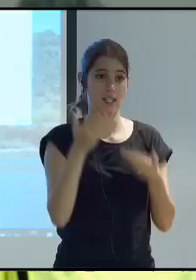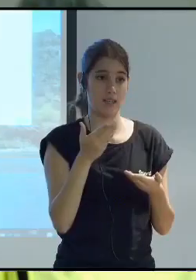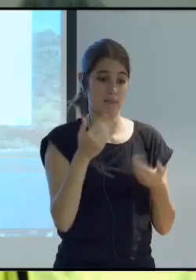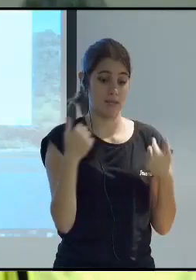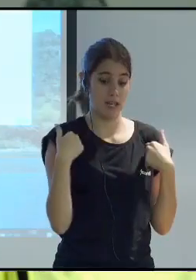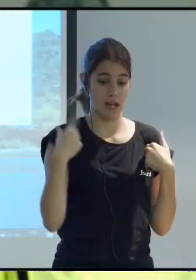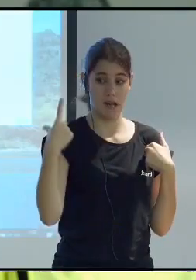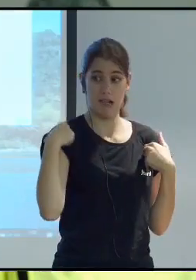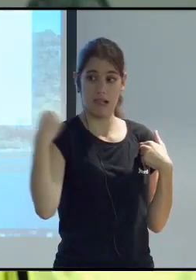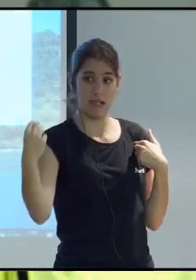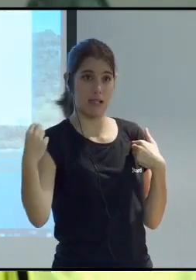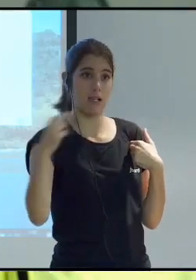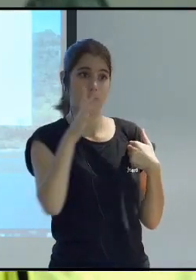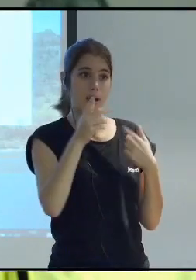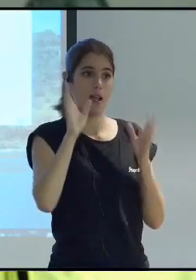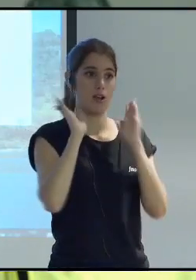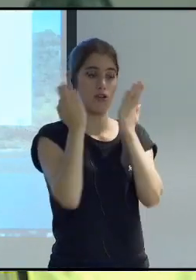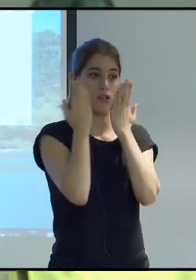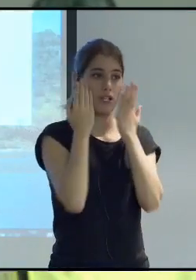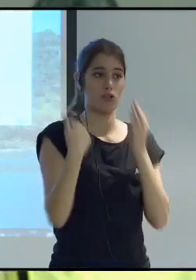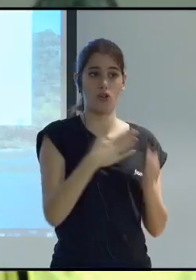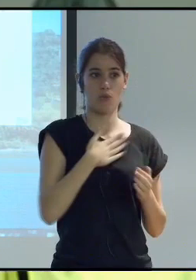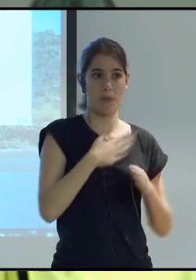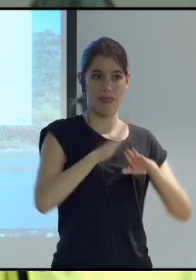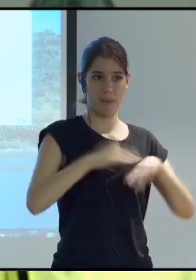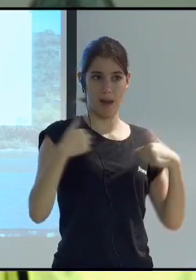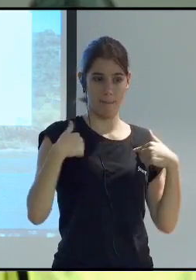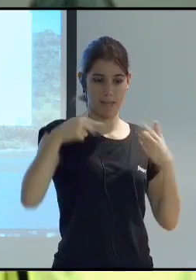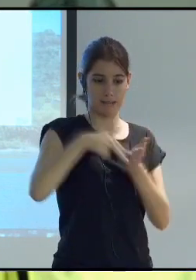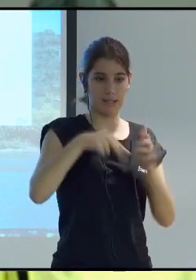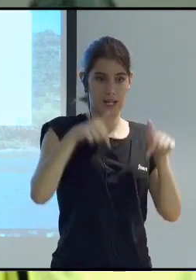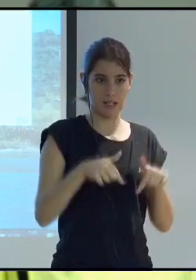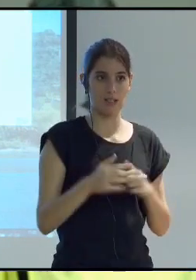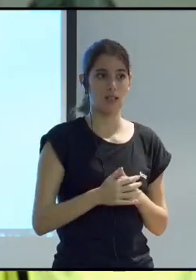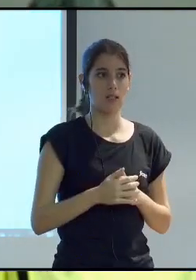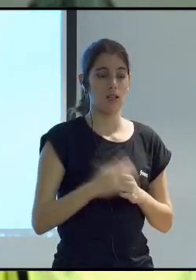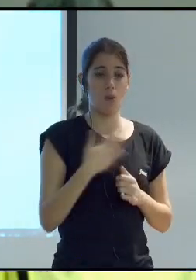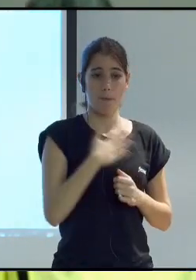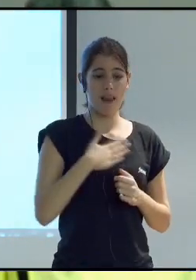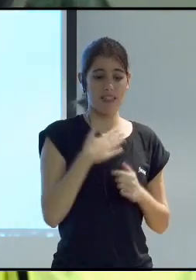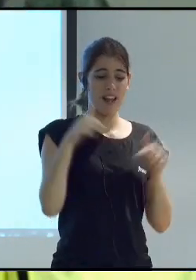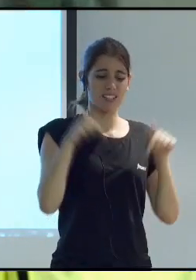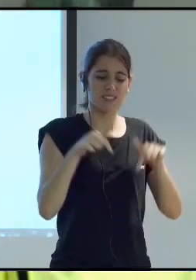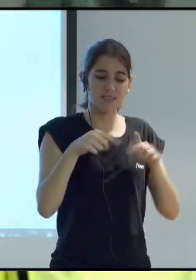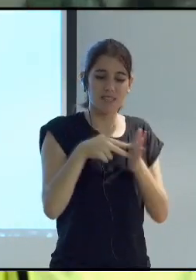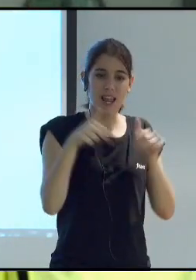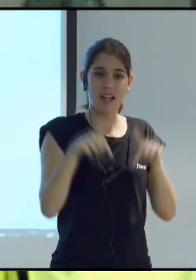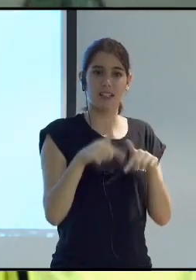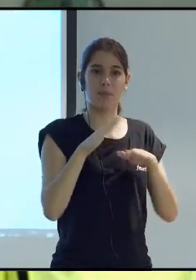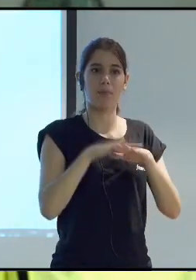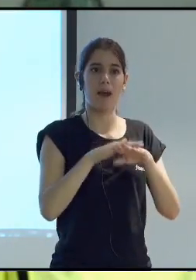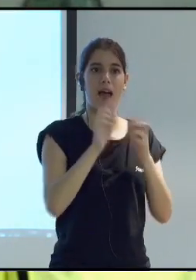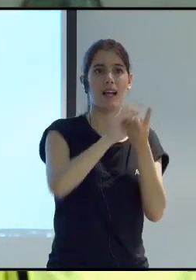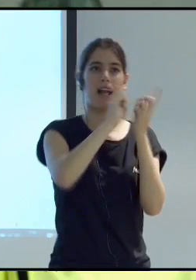So really happy to be here because we are not here to convert already, to preach in front of the converted ones. We are here just to